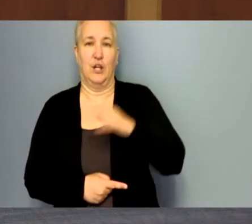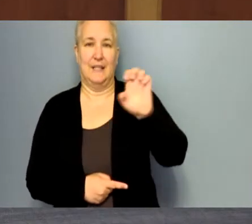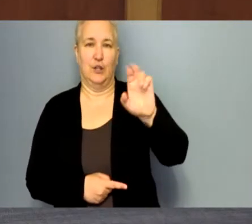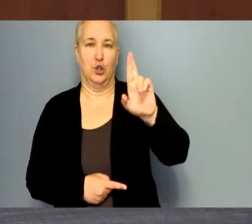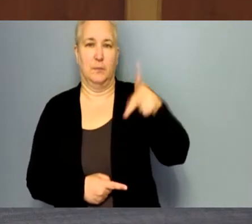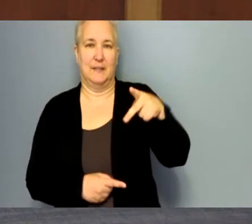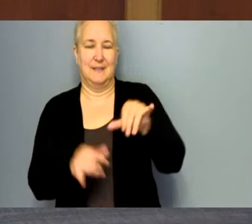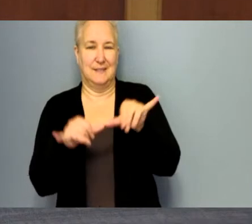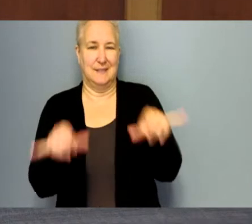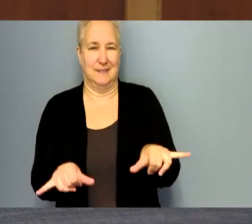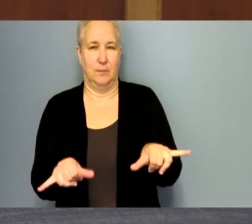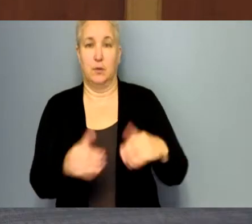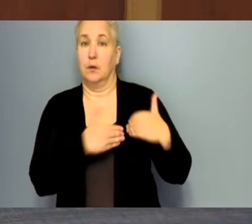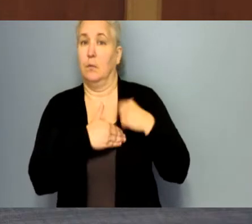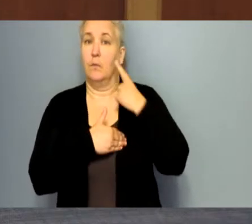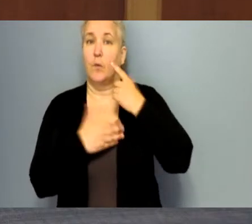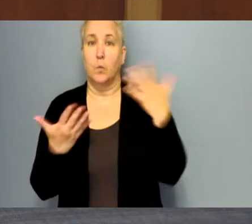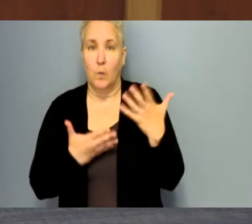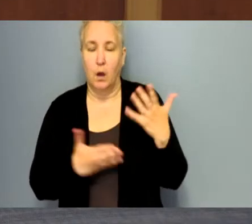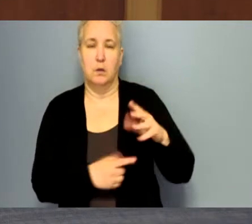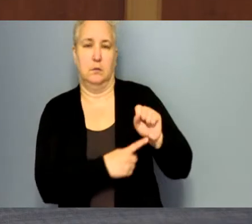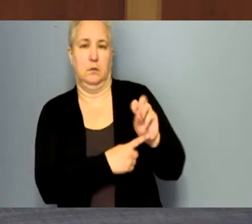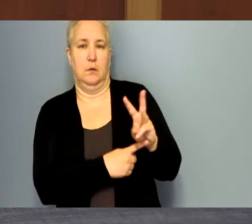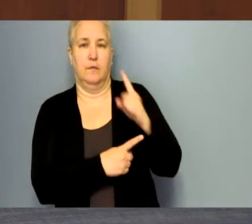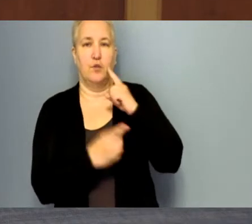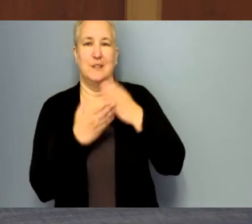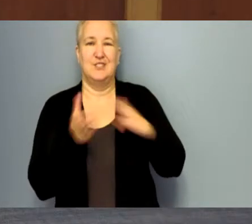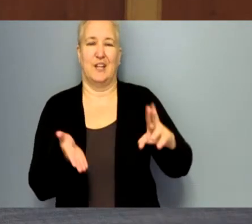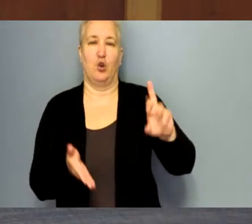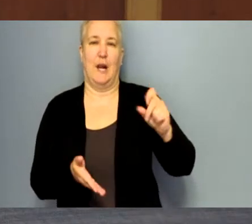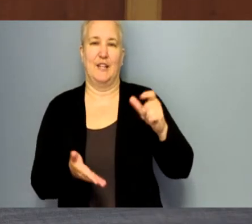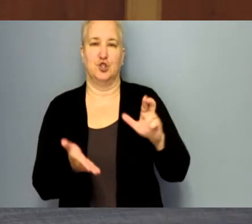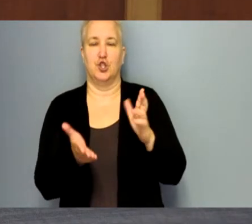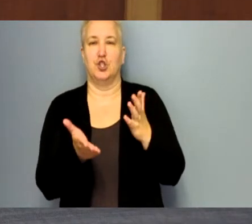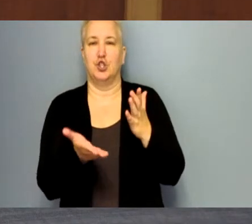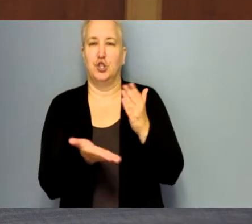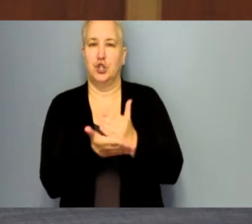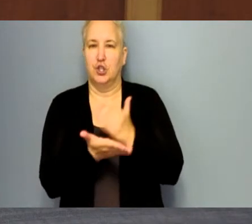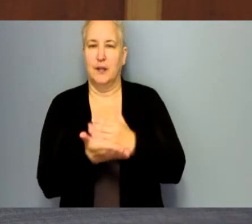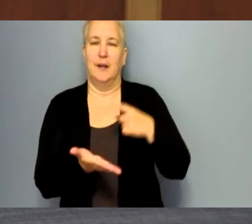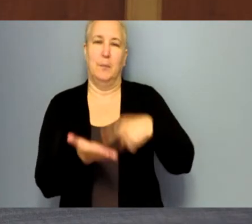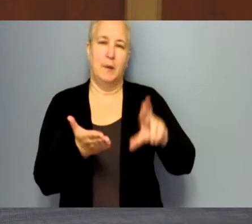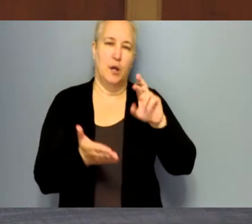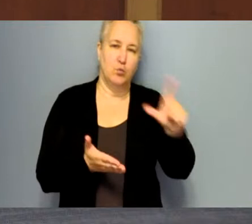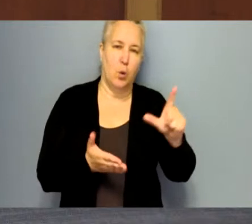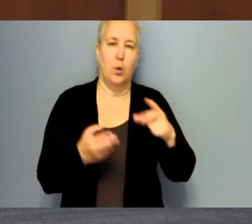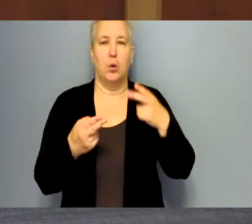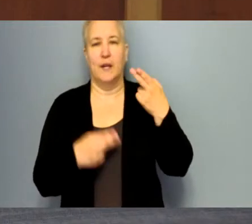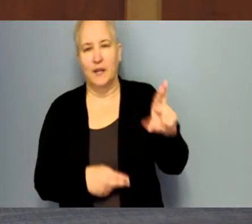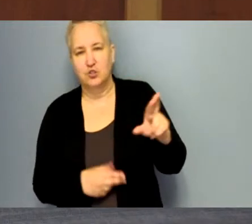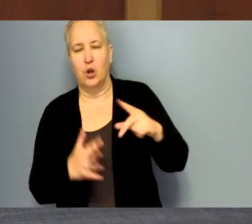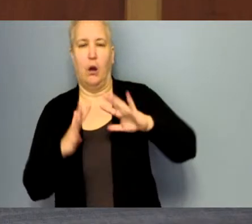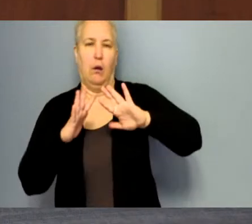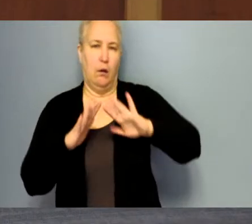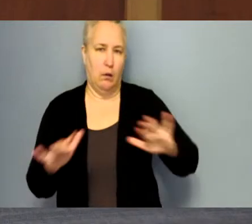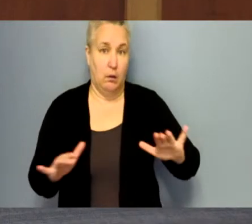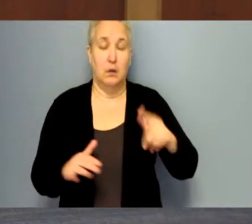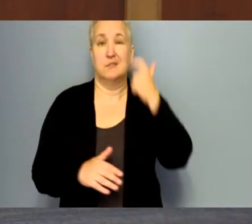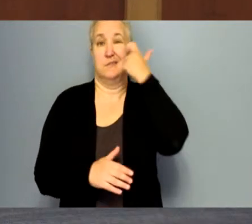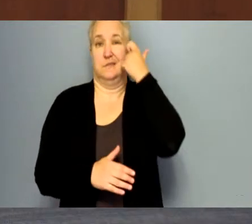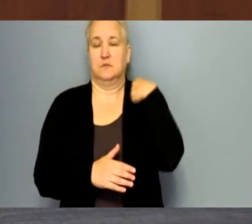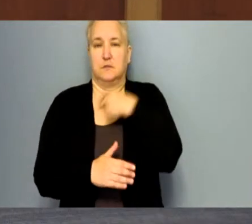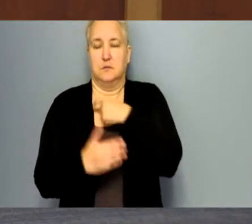is responsible for the software for general ledger purchasing, payroll, and human resources. We had recently